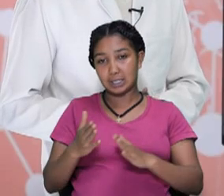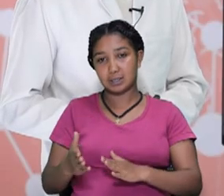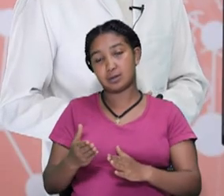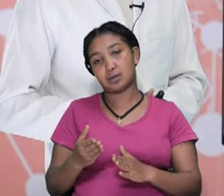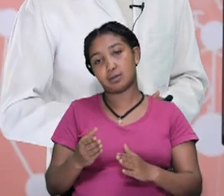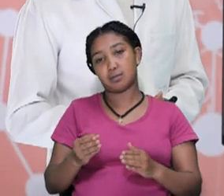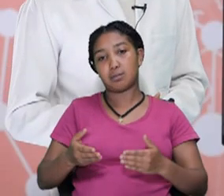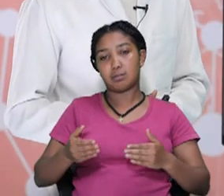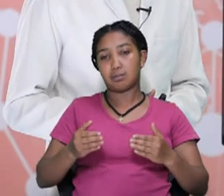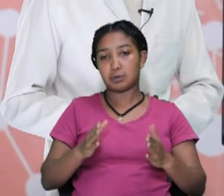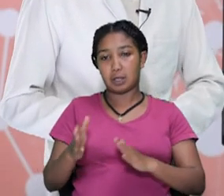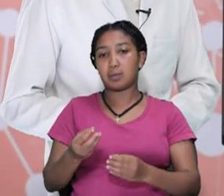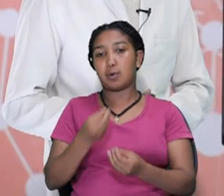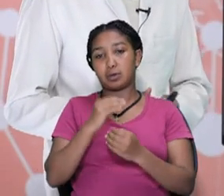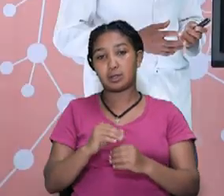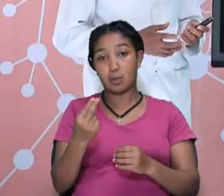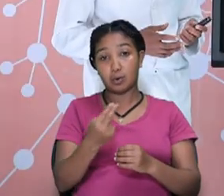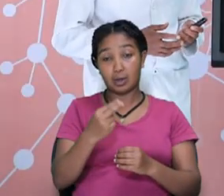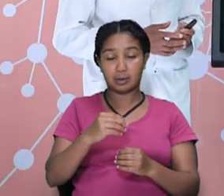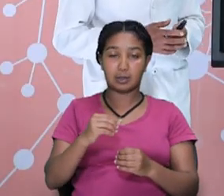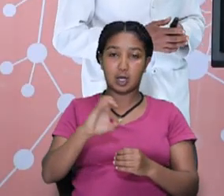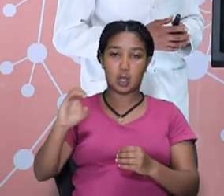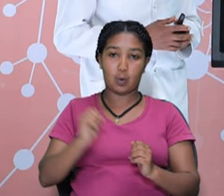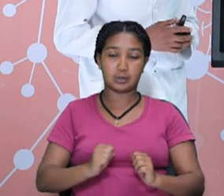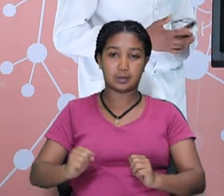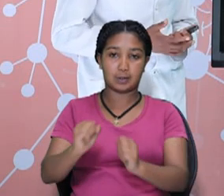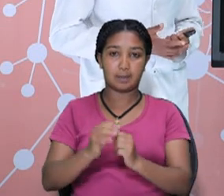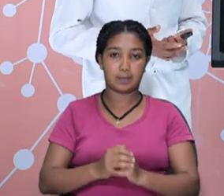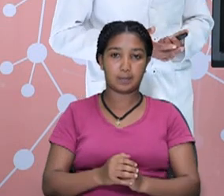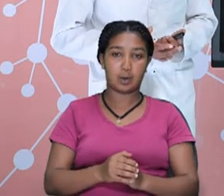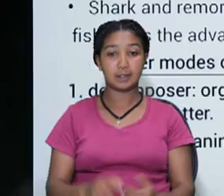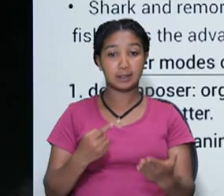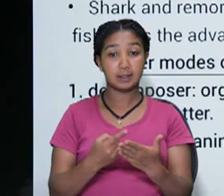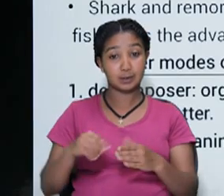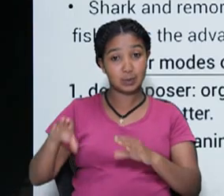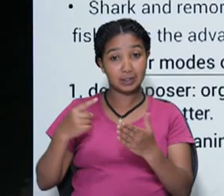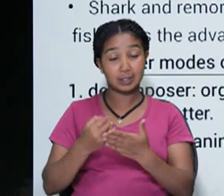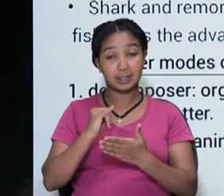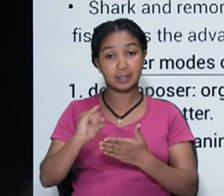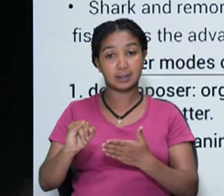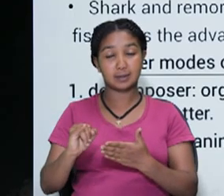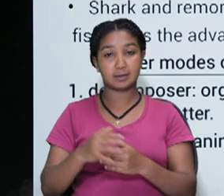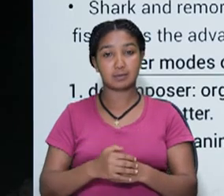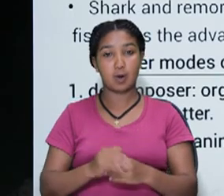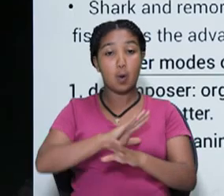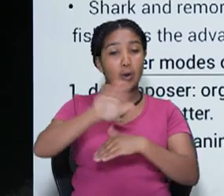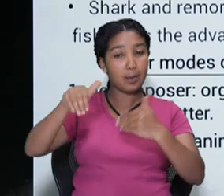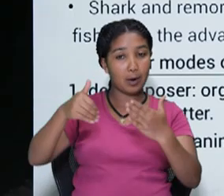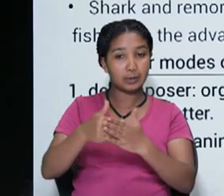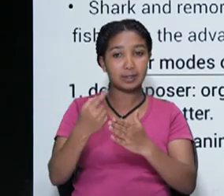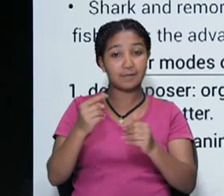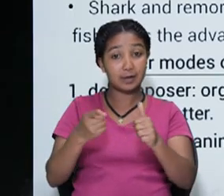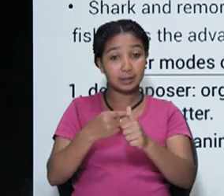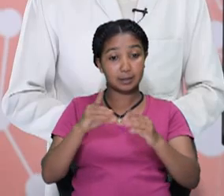living things. So they are important in the cleansing up of the environment. Students, this is all about